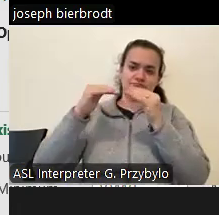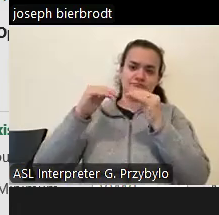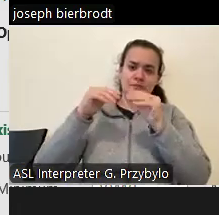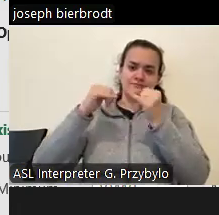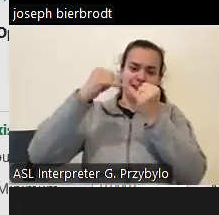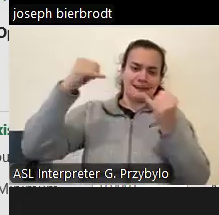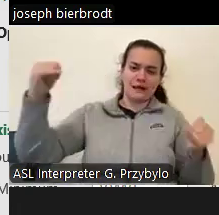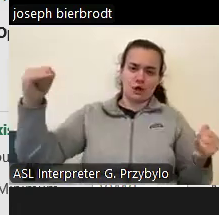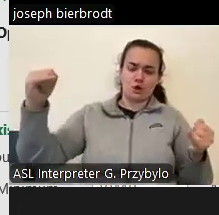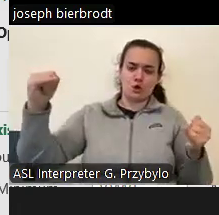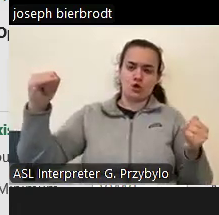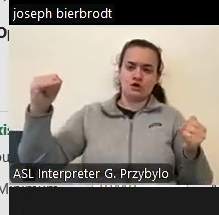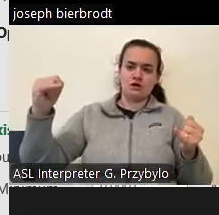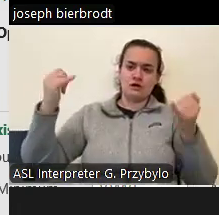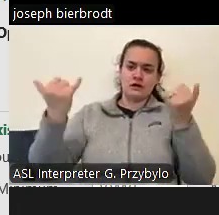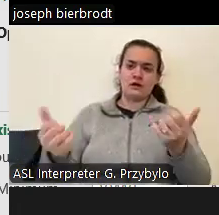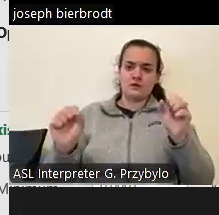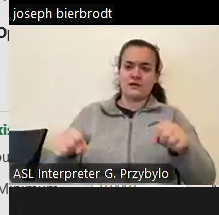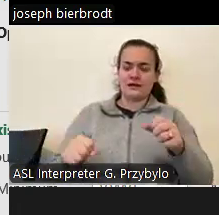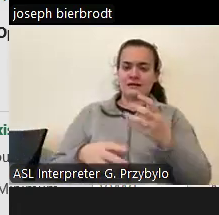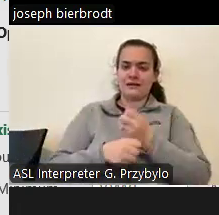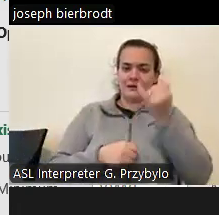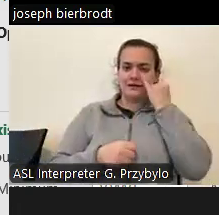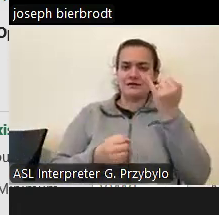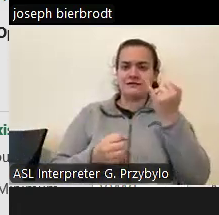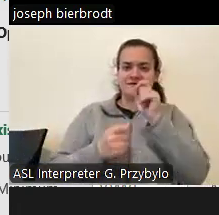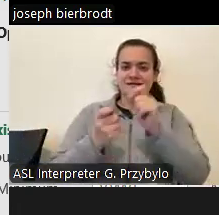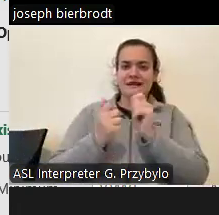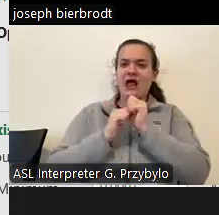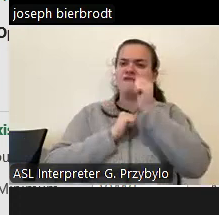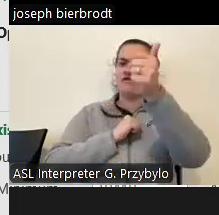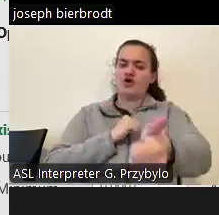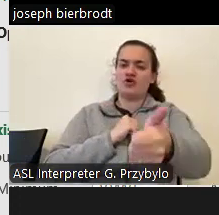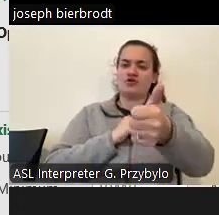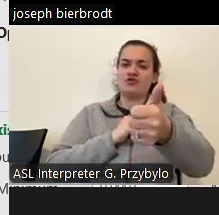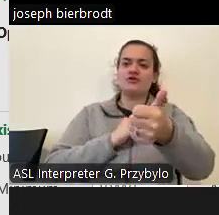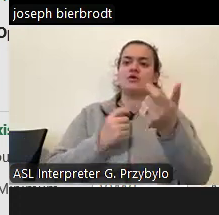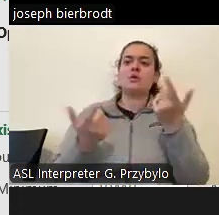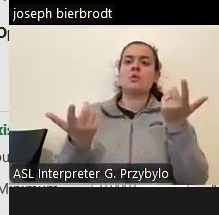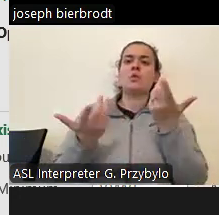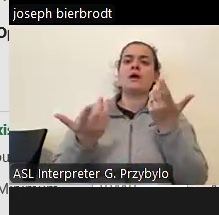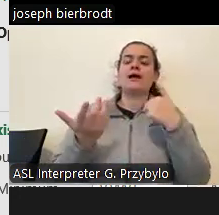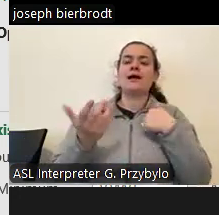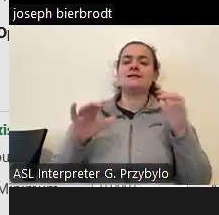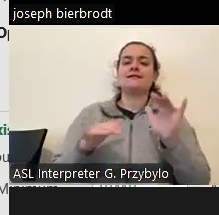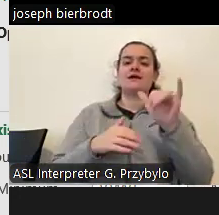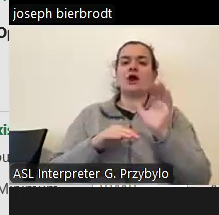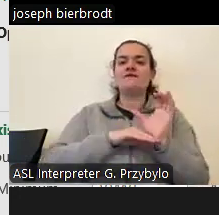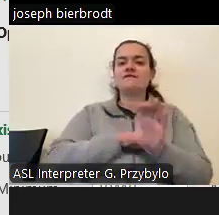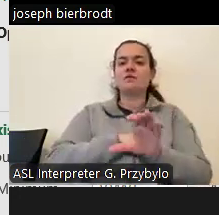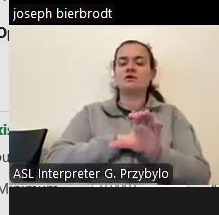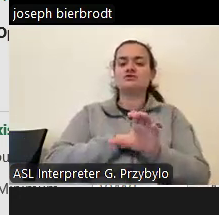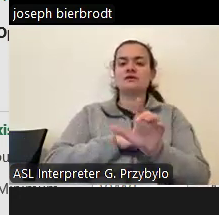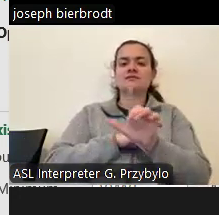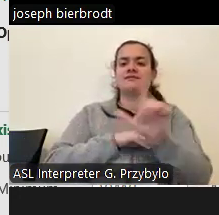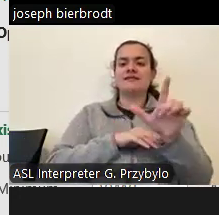And now we can get an idea of exactly how far that goes. Now, what I did here, of course, was I forced the left